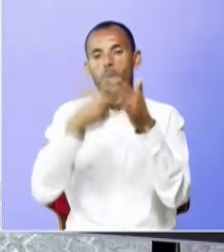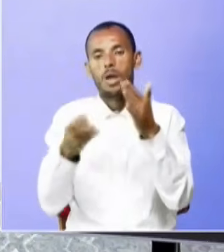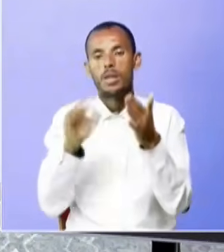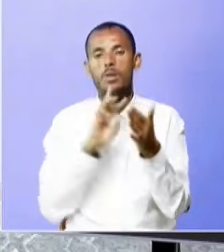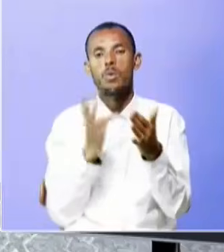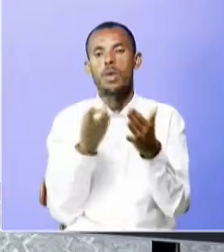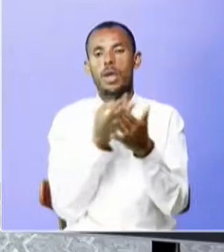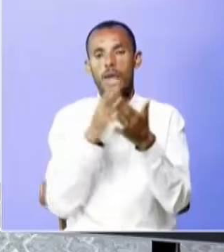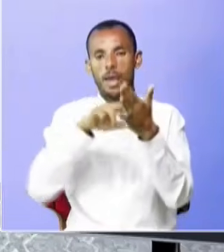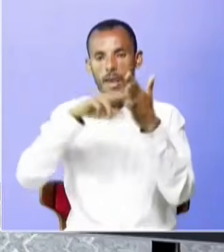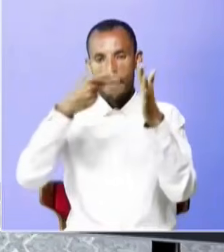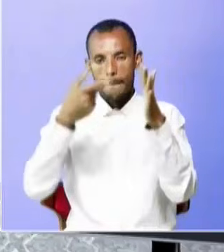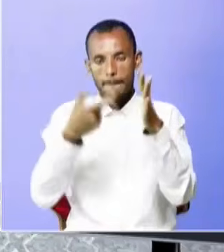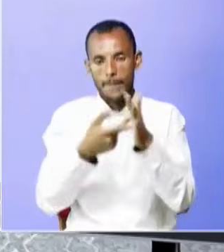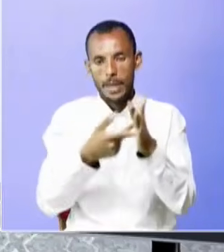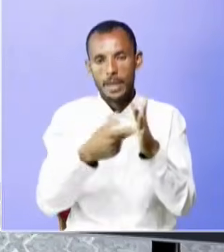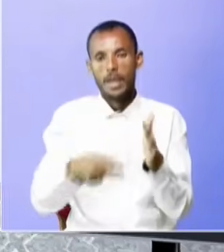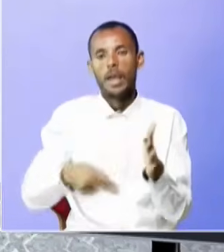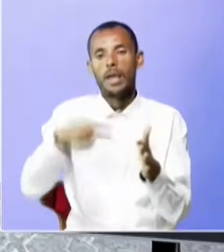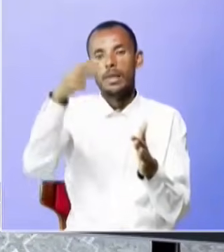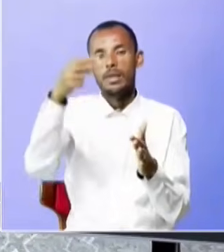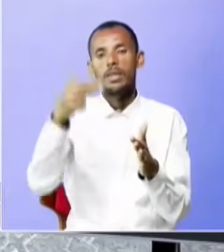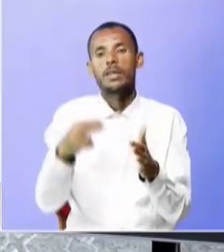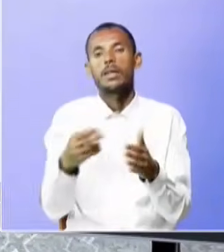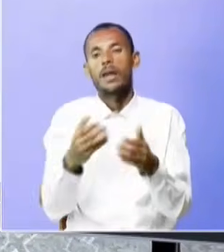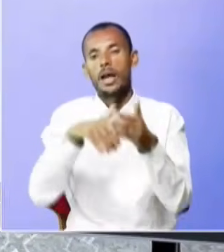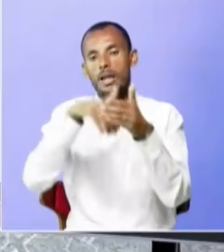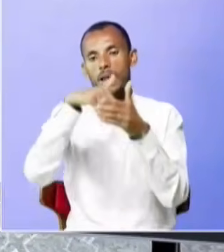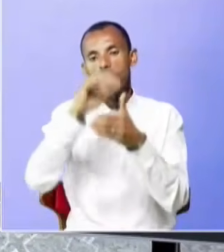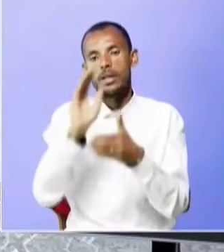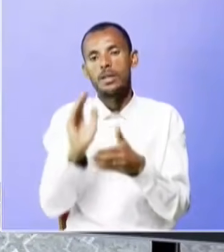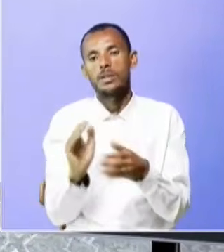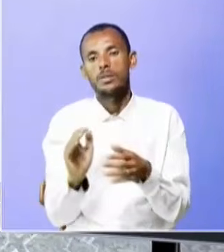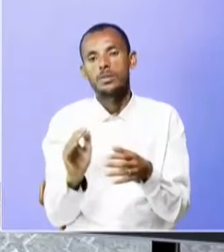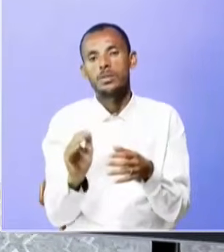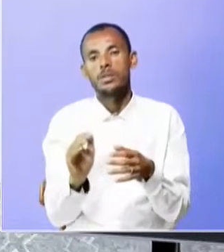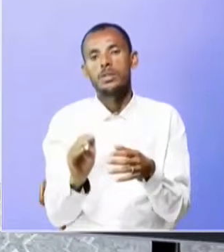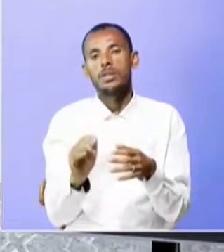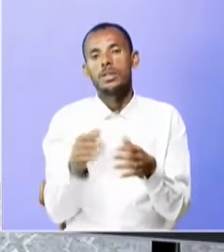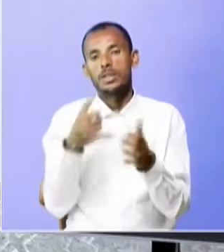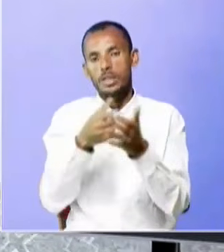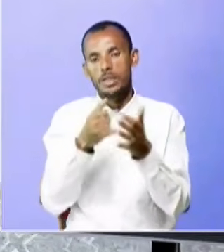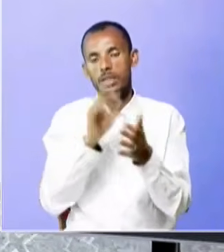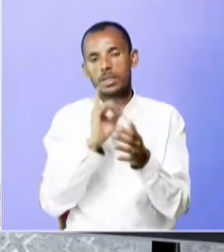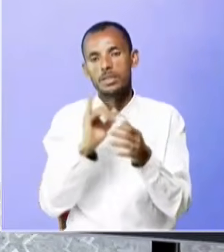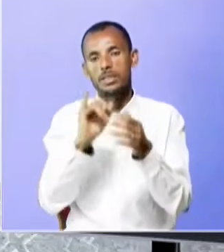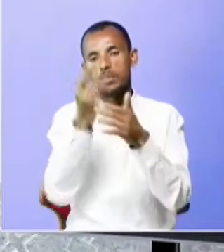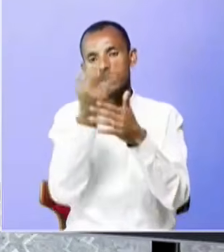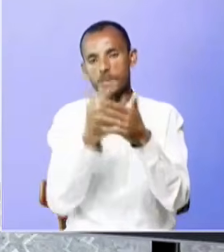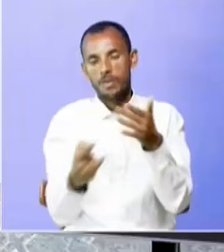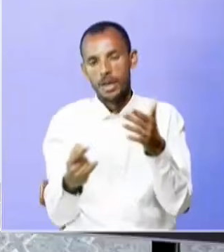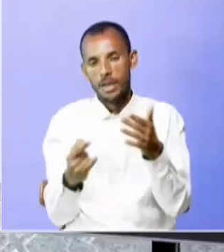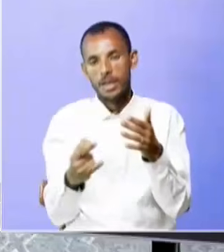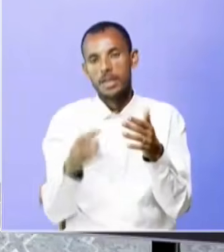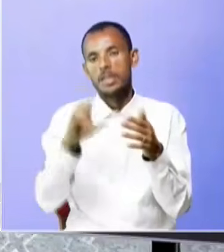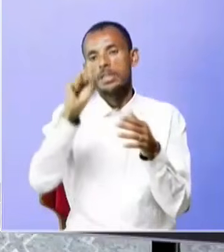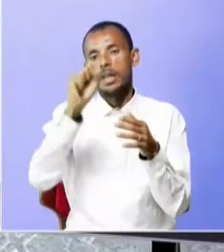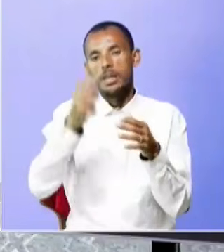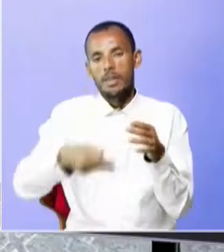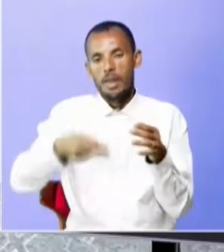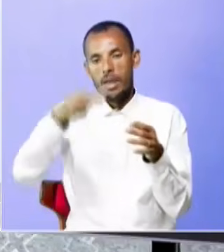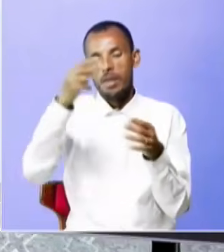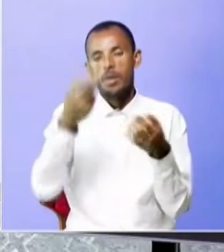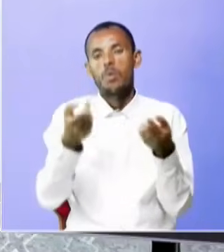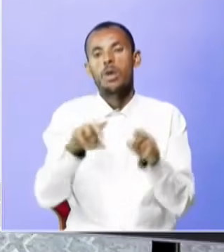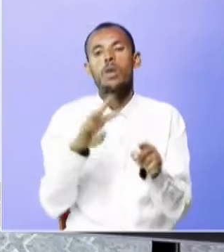by height. Okay, unless otherwise, unless it is specified as a slant height, whenever we